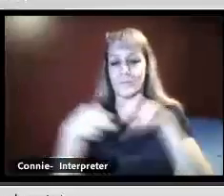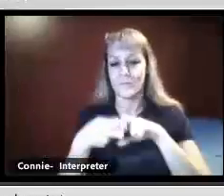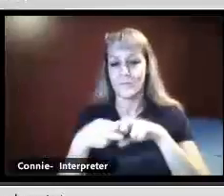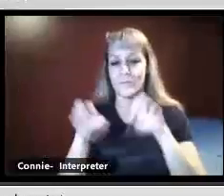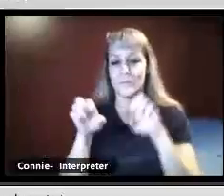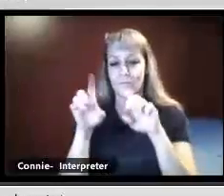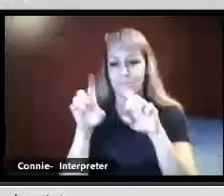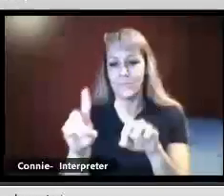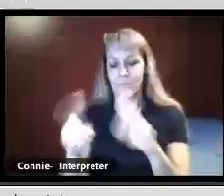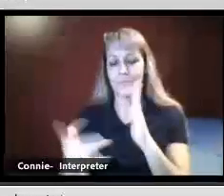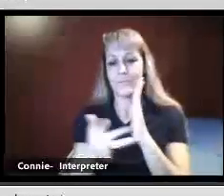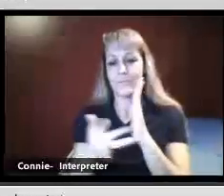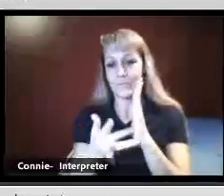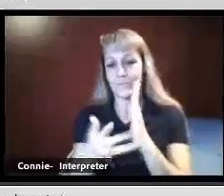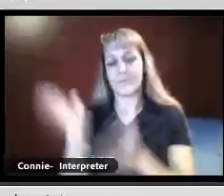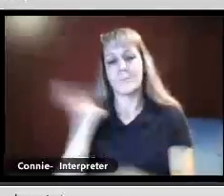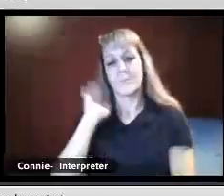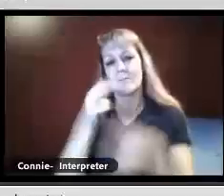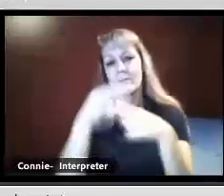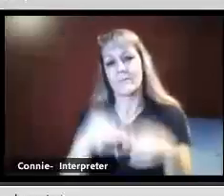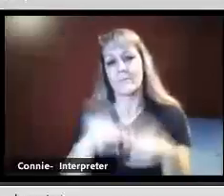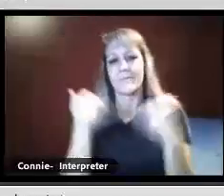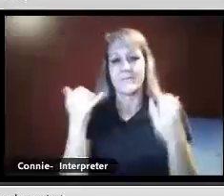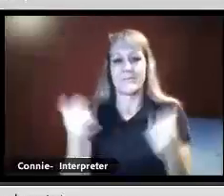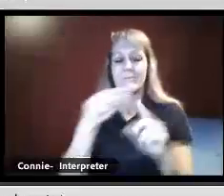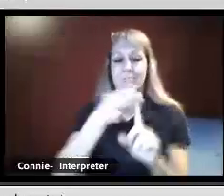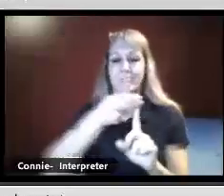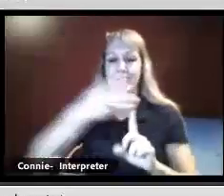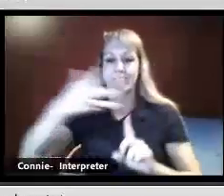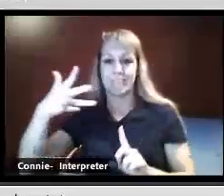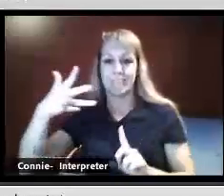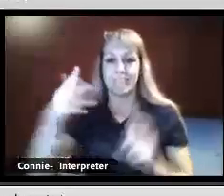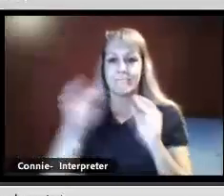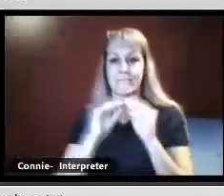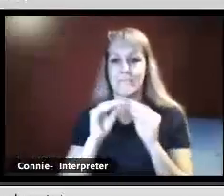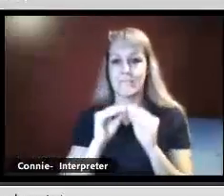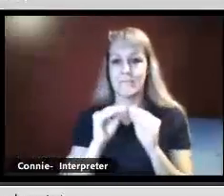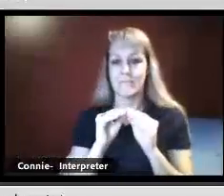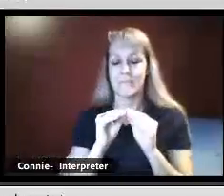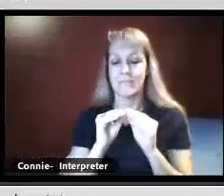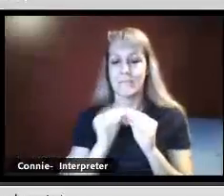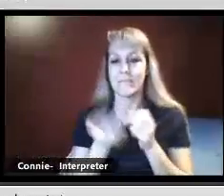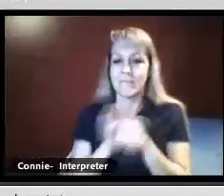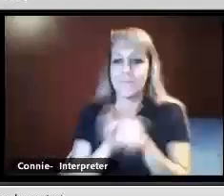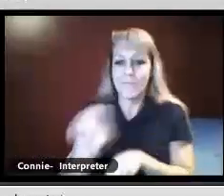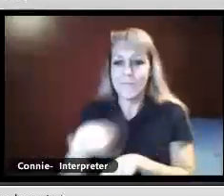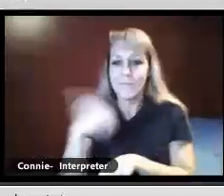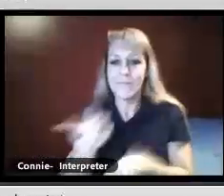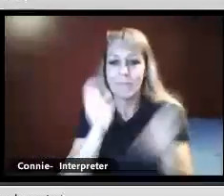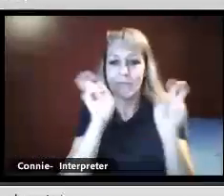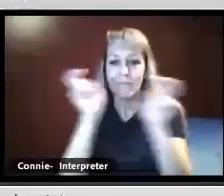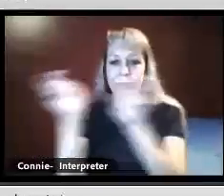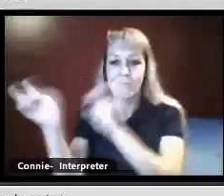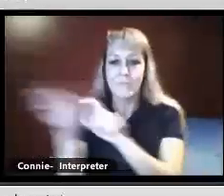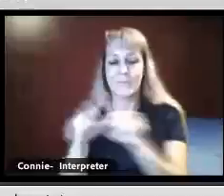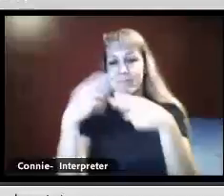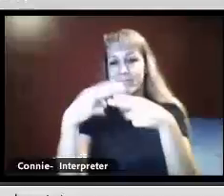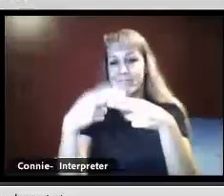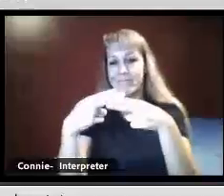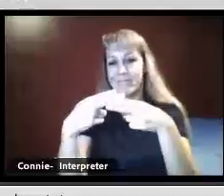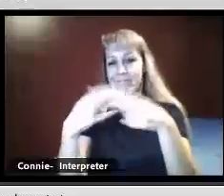technology. It is now much more expansive and covers many other subjects, but they never changed the name.